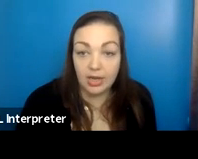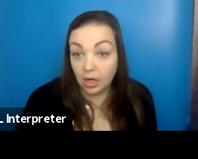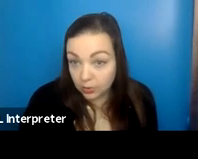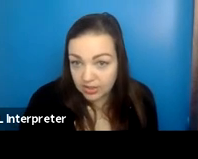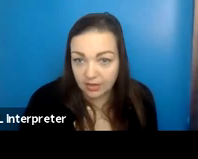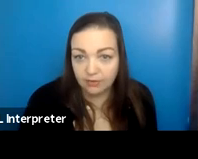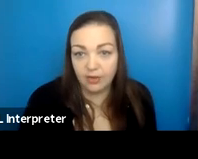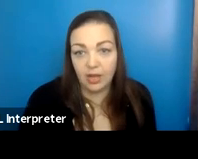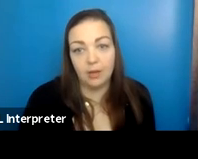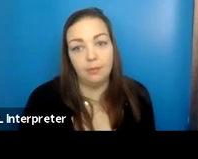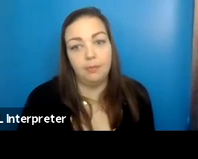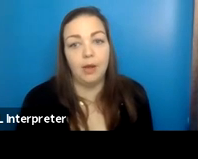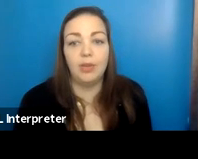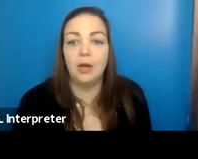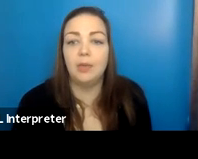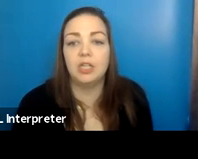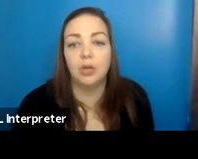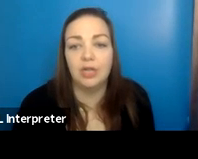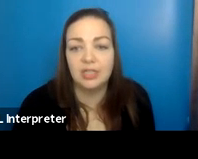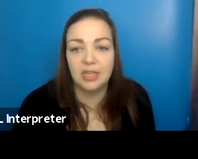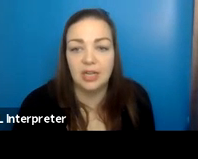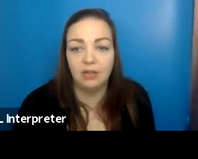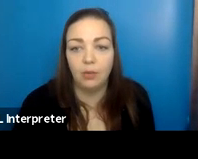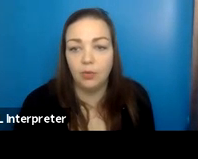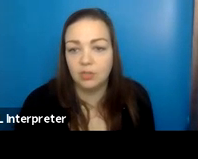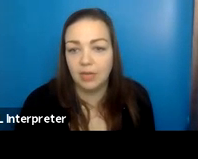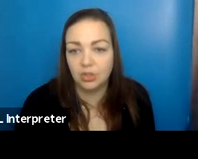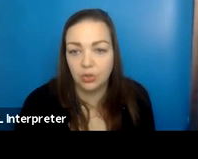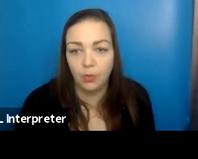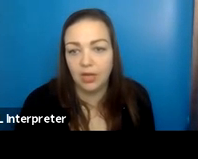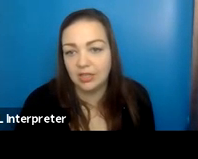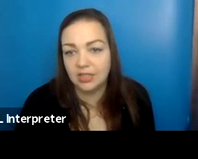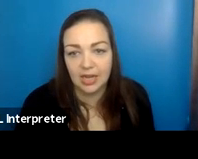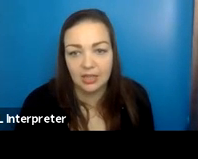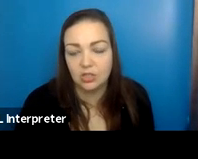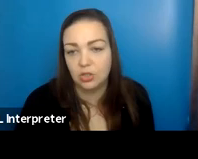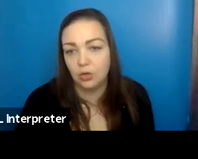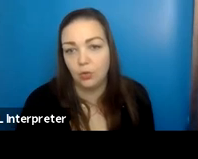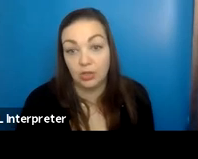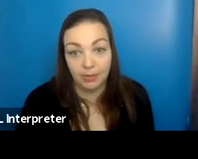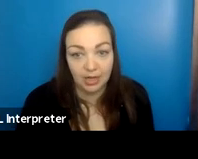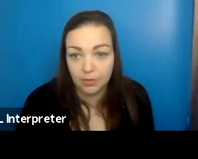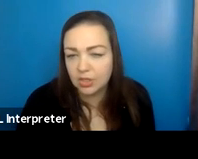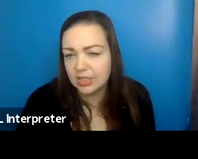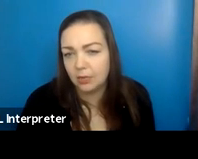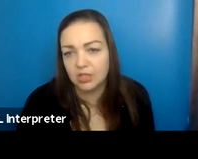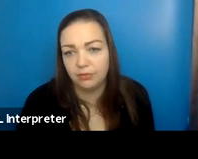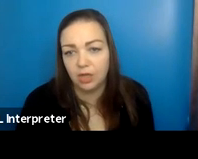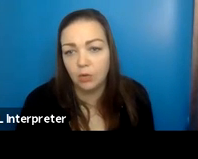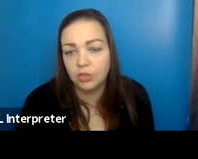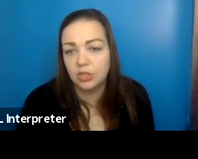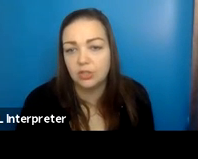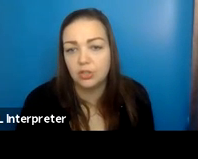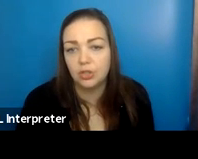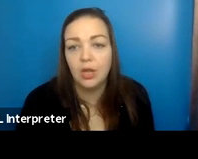are inclusive, but without being tokenistic. So we want to make sure that we're working together with the Black community and with